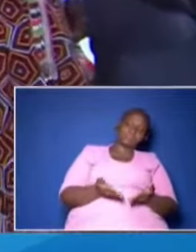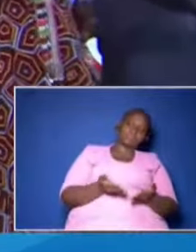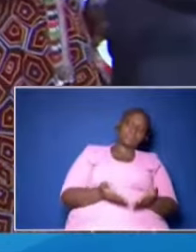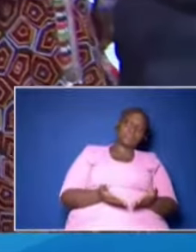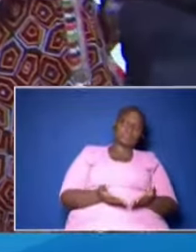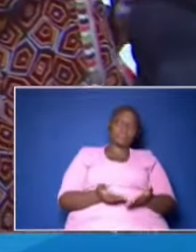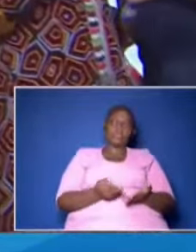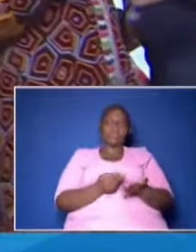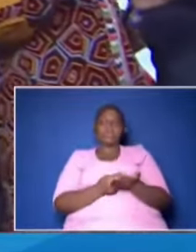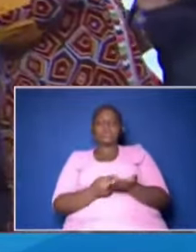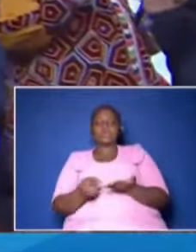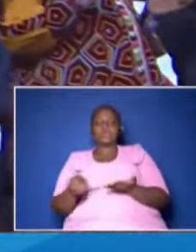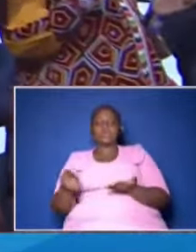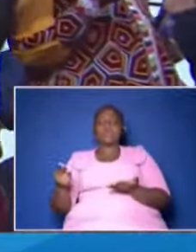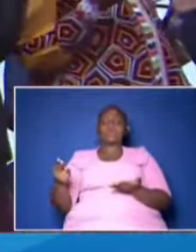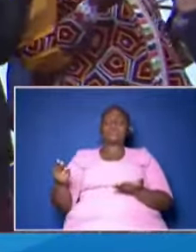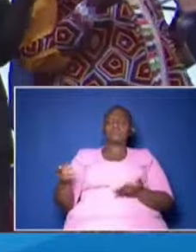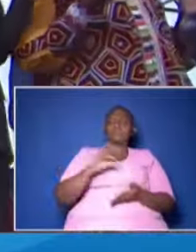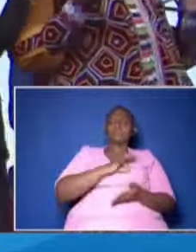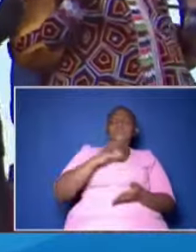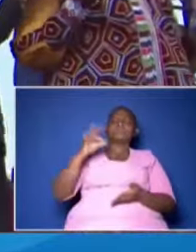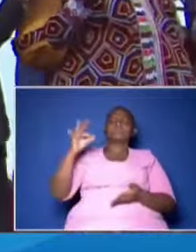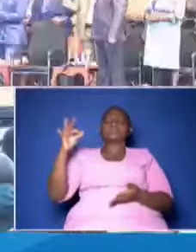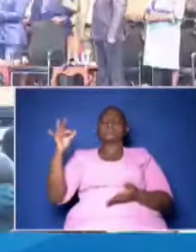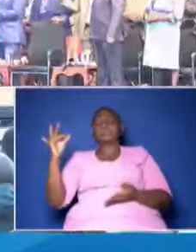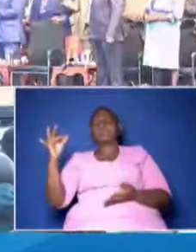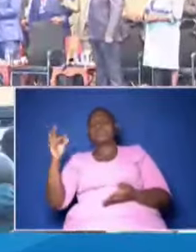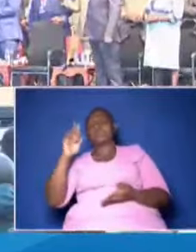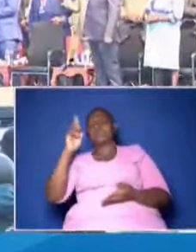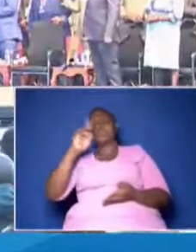thou Holy Spirit